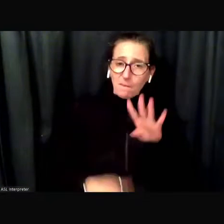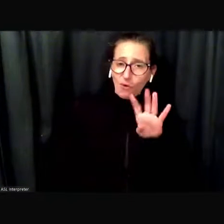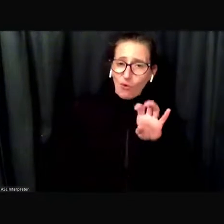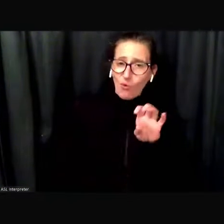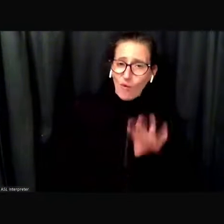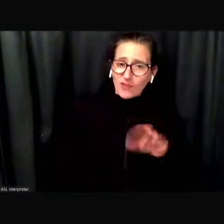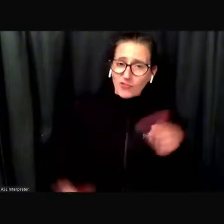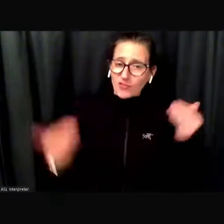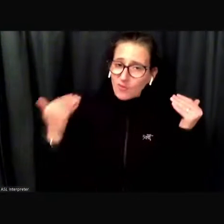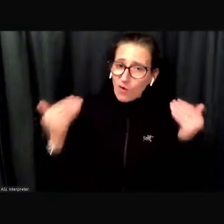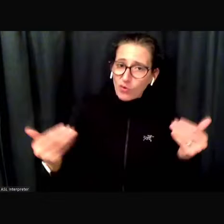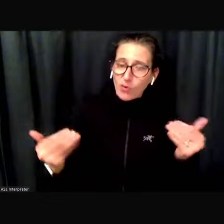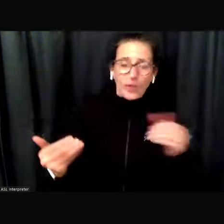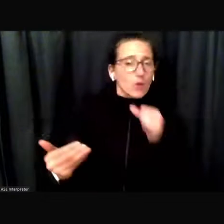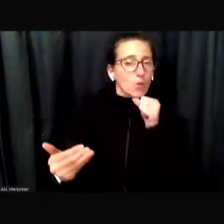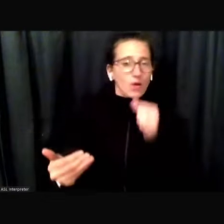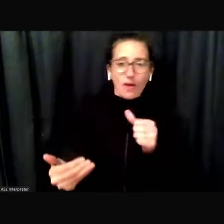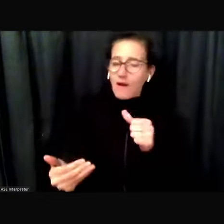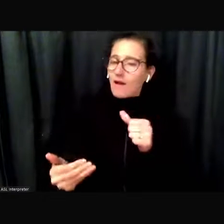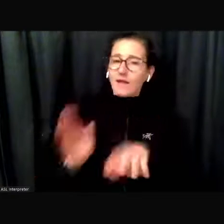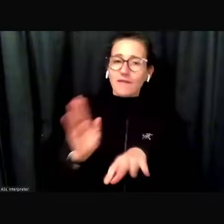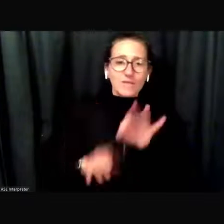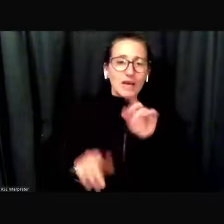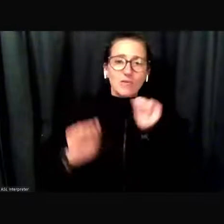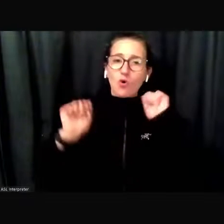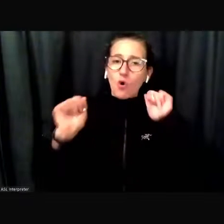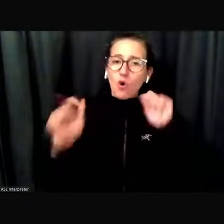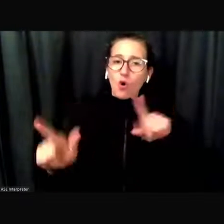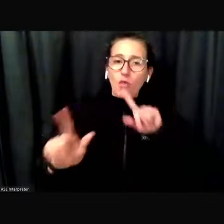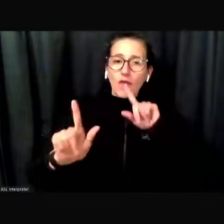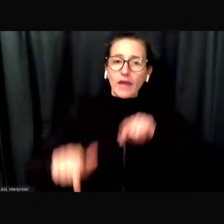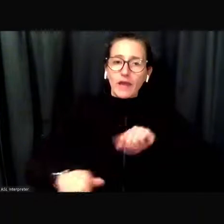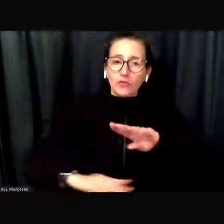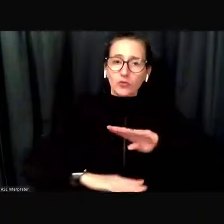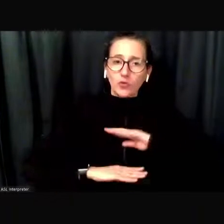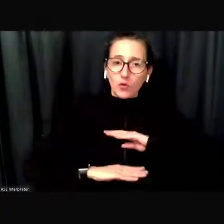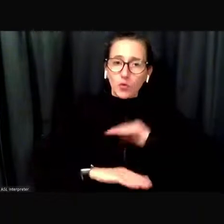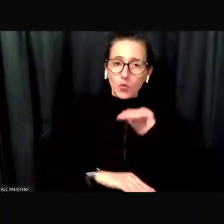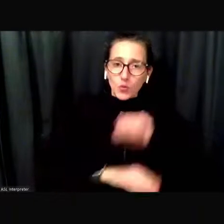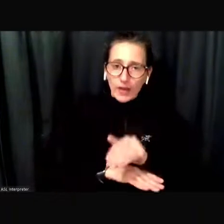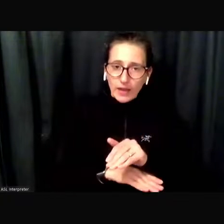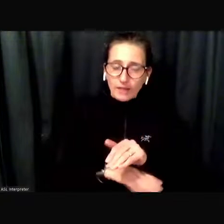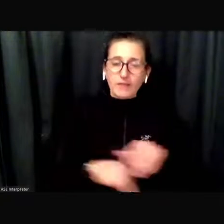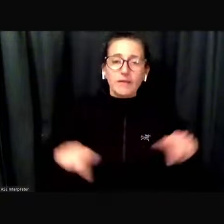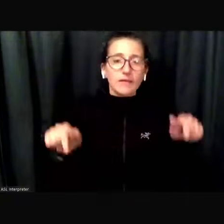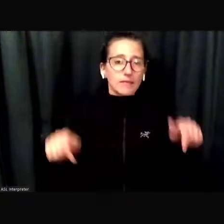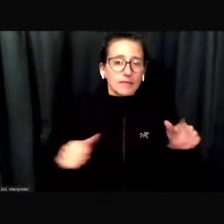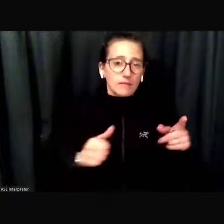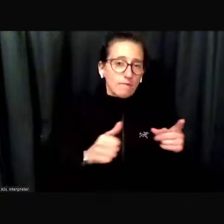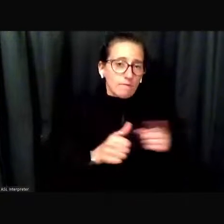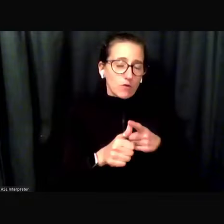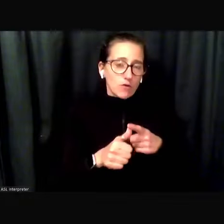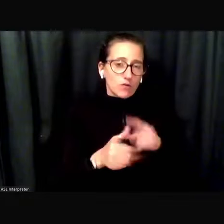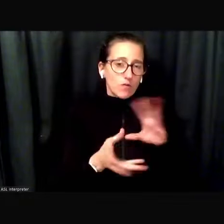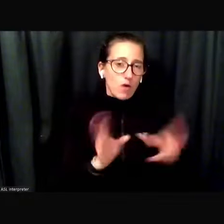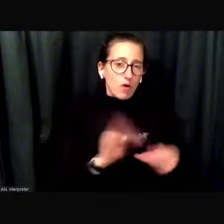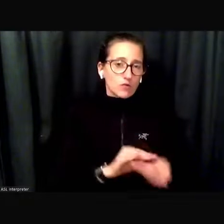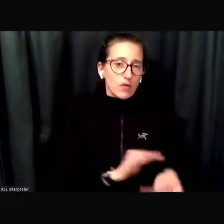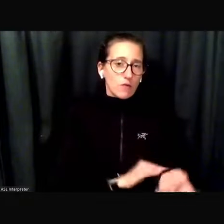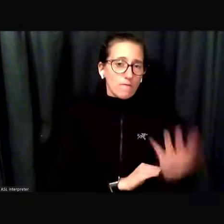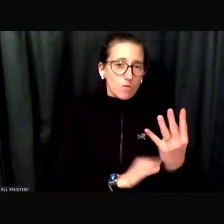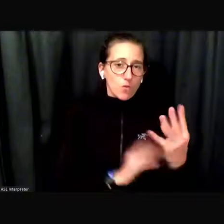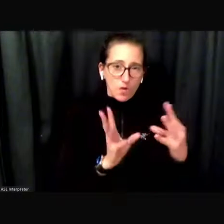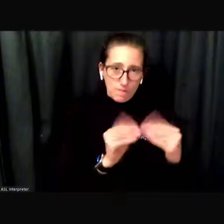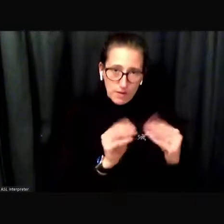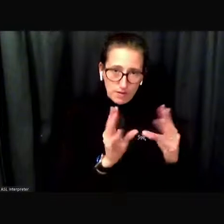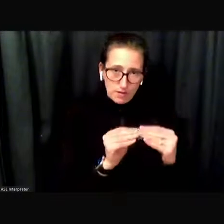this is just the first of 4, which is also just the first of a series of community opportunities to input and share their thoughts